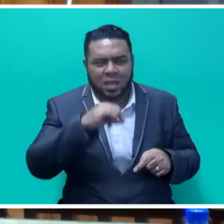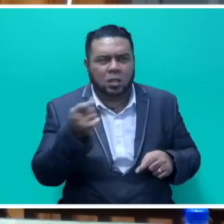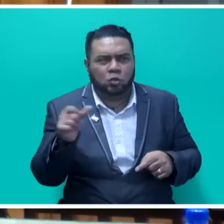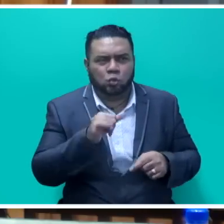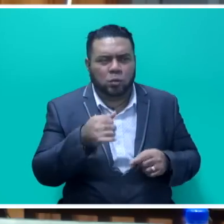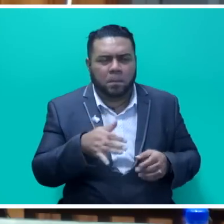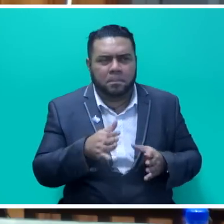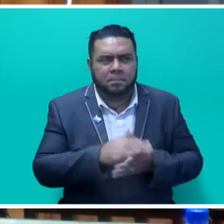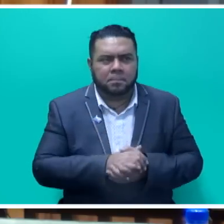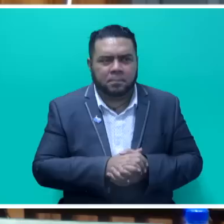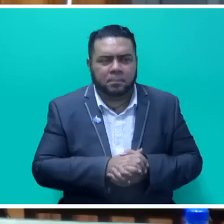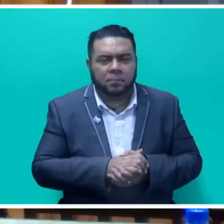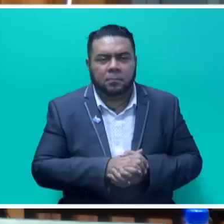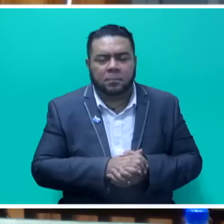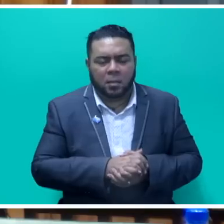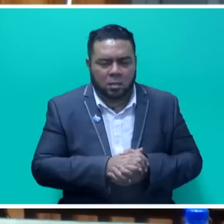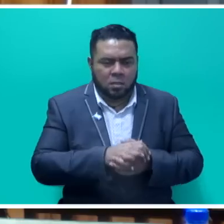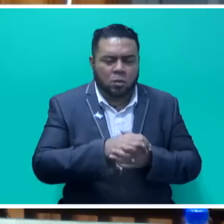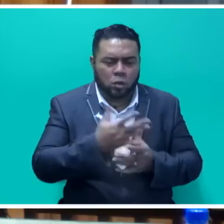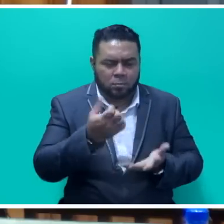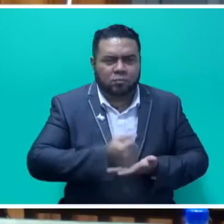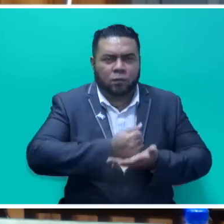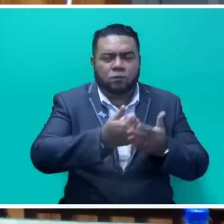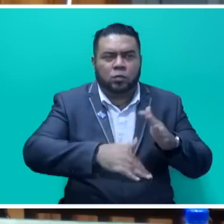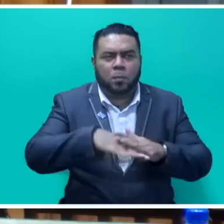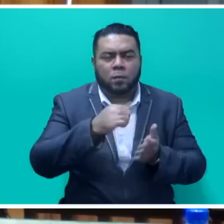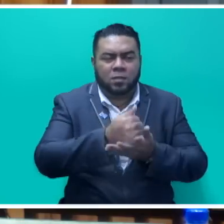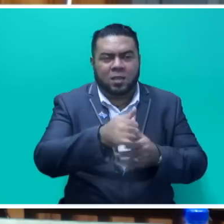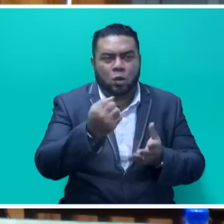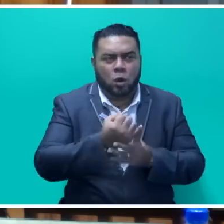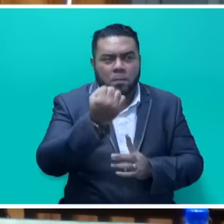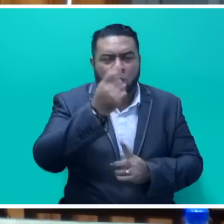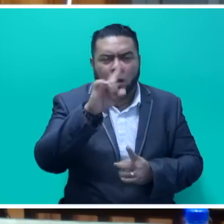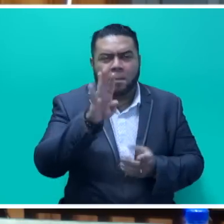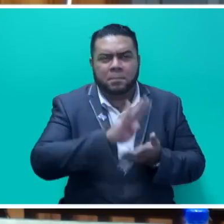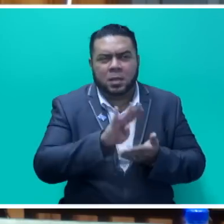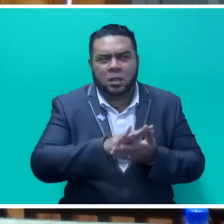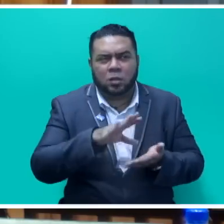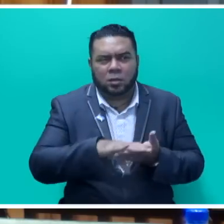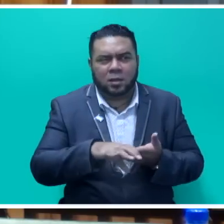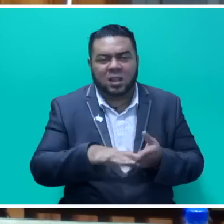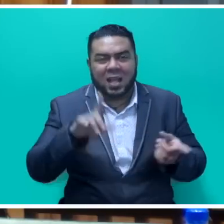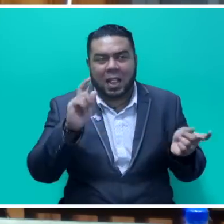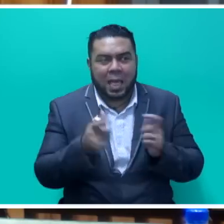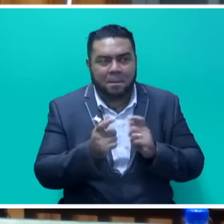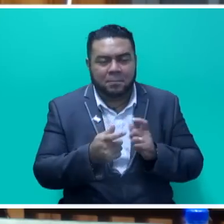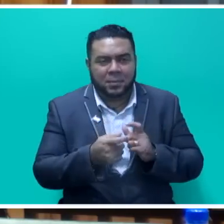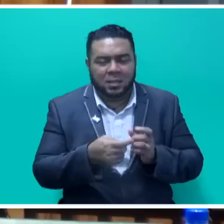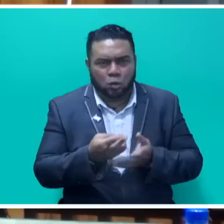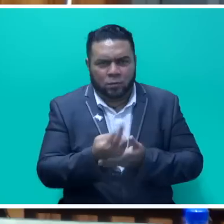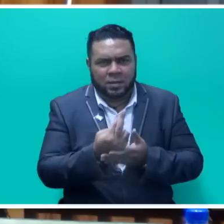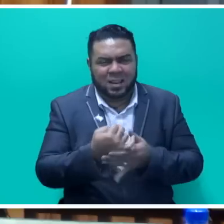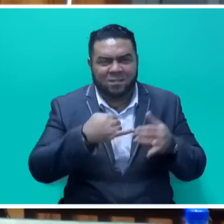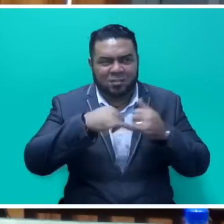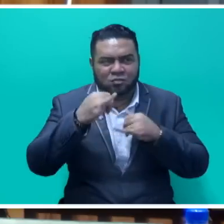the bedrock of our economy. Target $1 billion worth of investment into climate resilient infrastructure